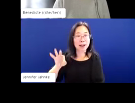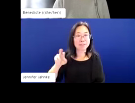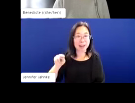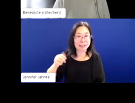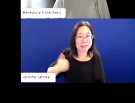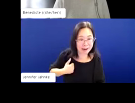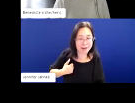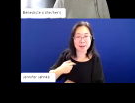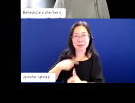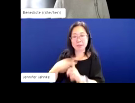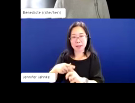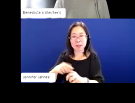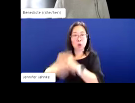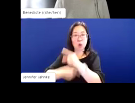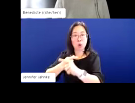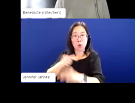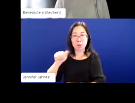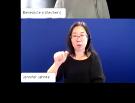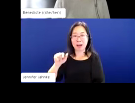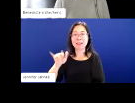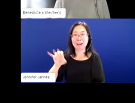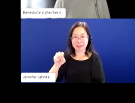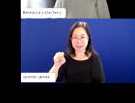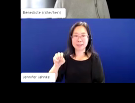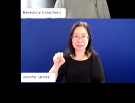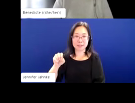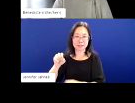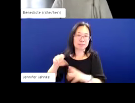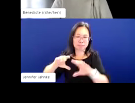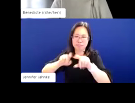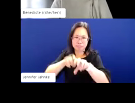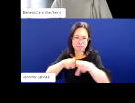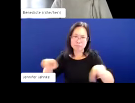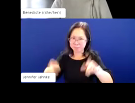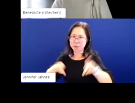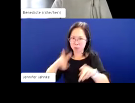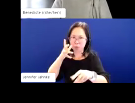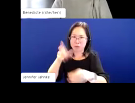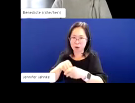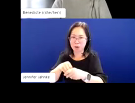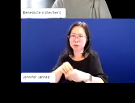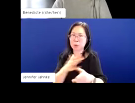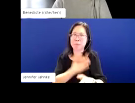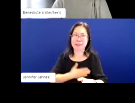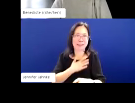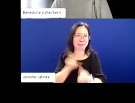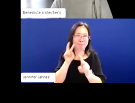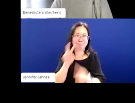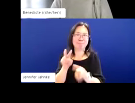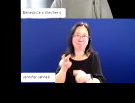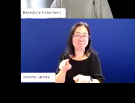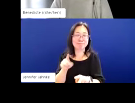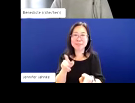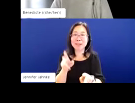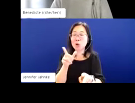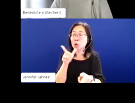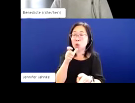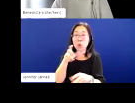panel of speakers that will be presenting, so stay tuned. The webinar speakers have been posted on our website, but